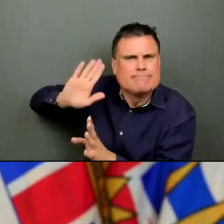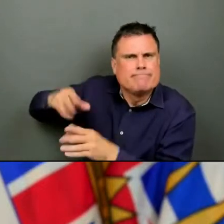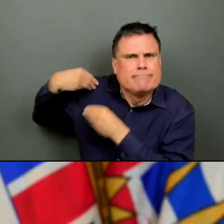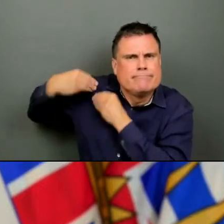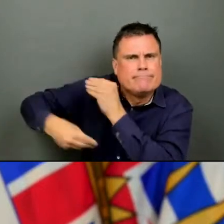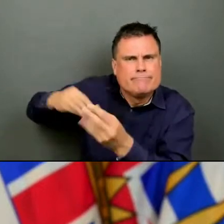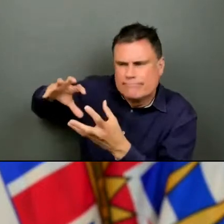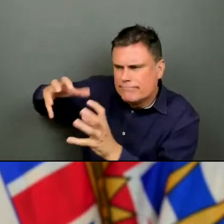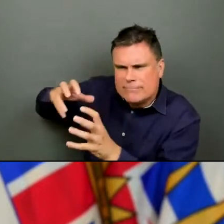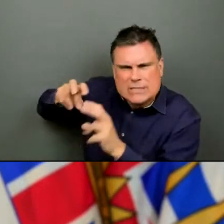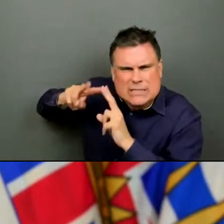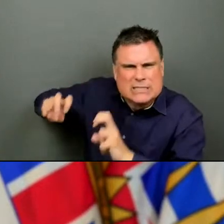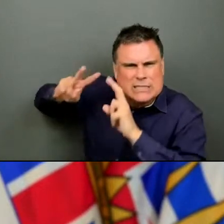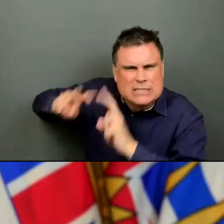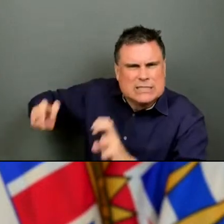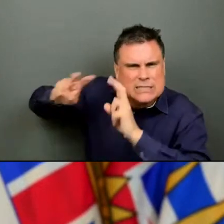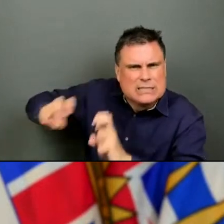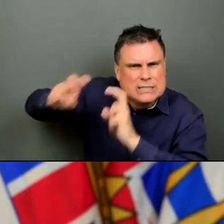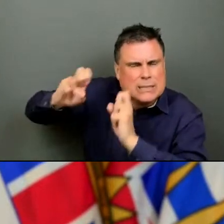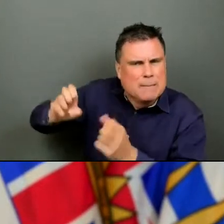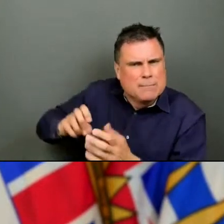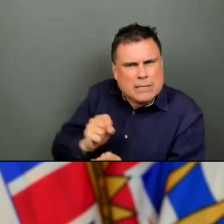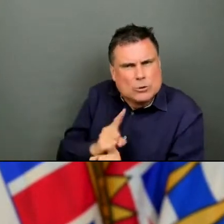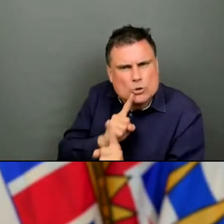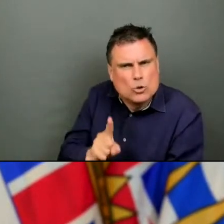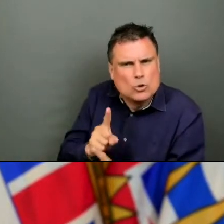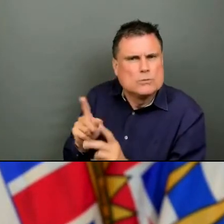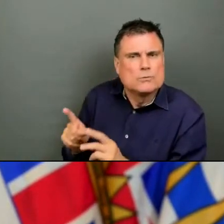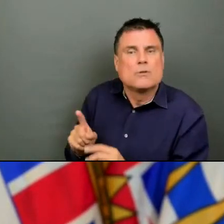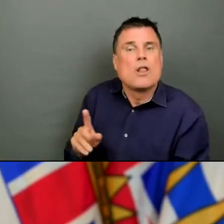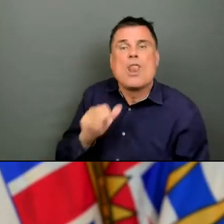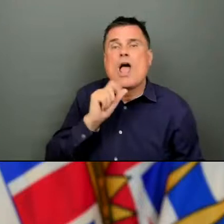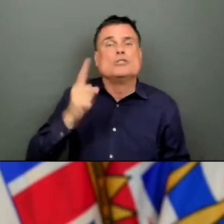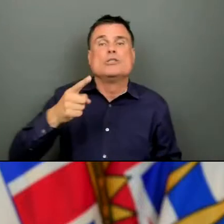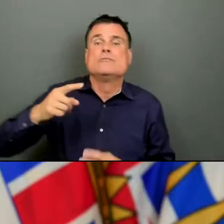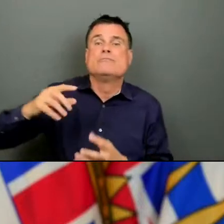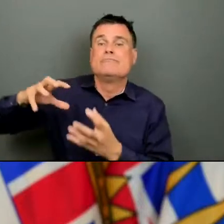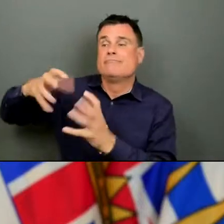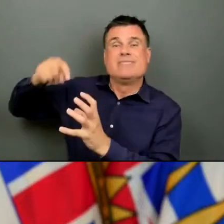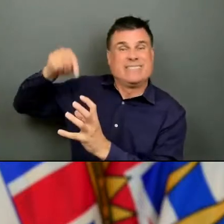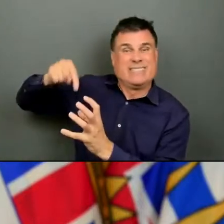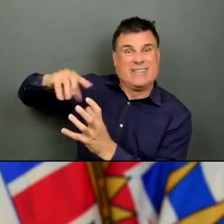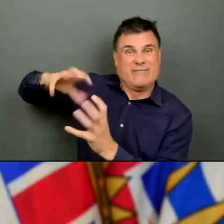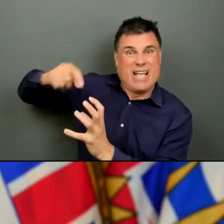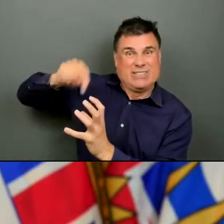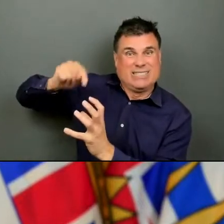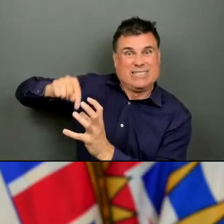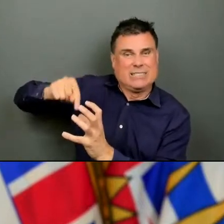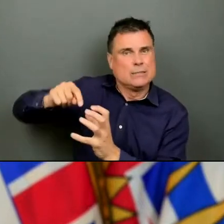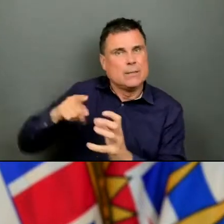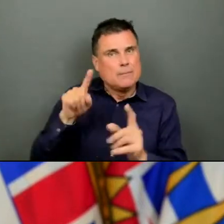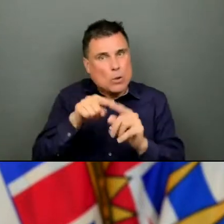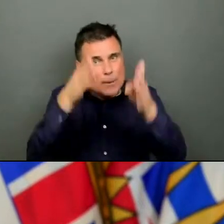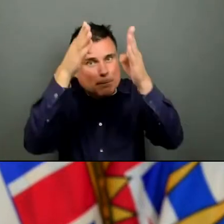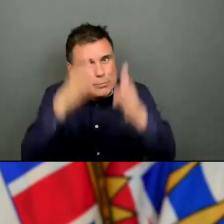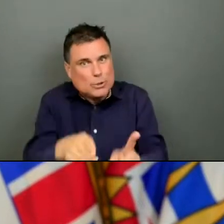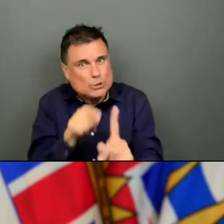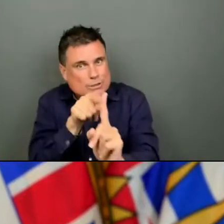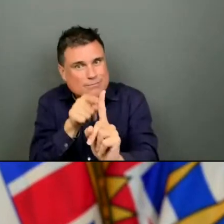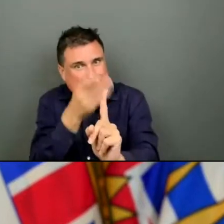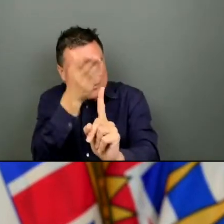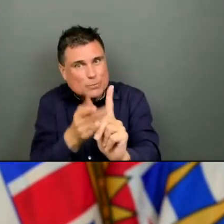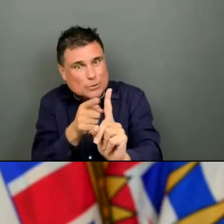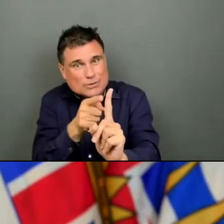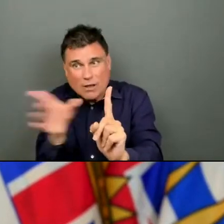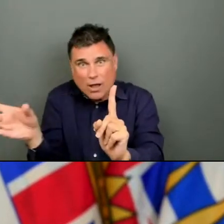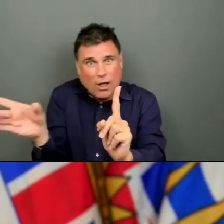just a variant that's out there, it's a person, and it's a person who's infected with a strain of the virus. And we need to watch those. Every